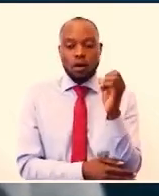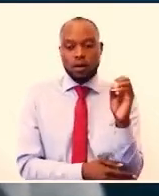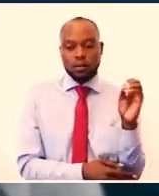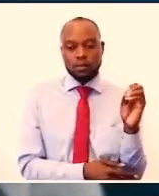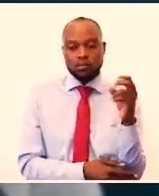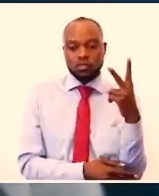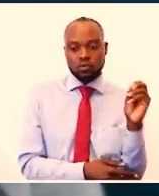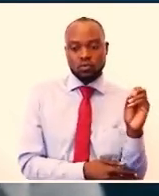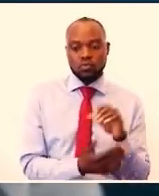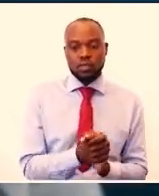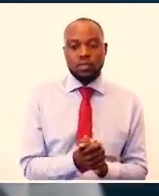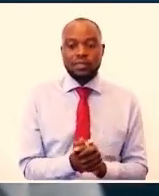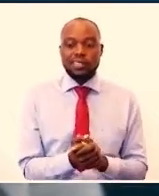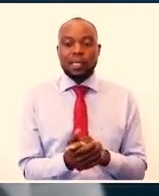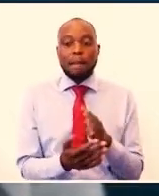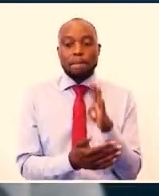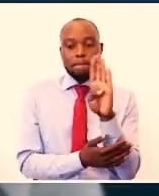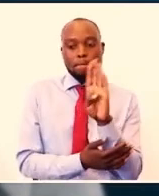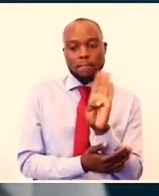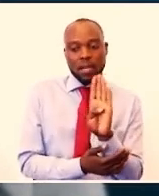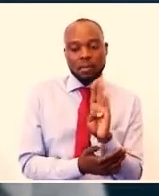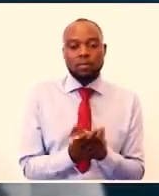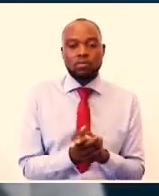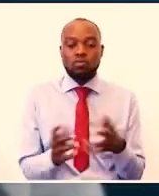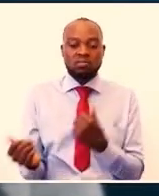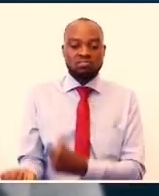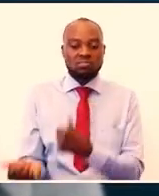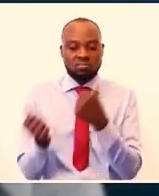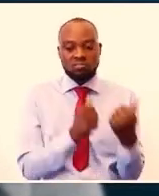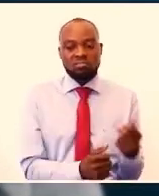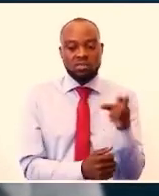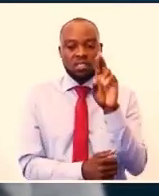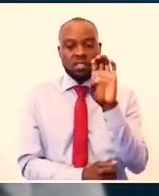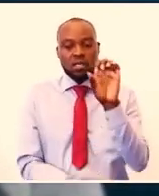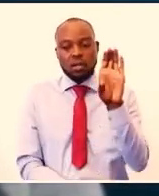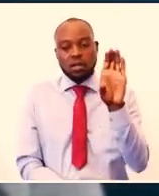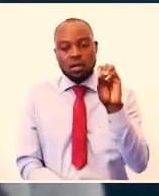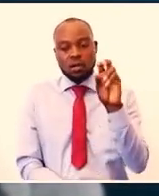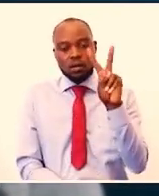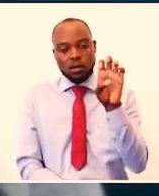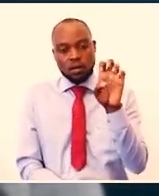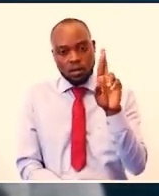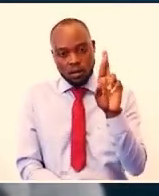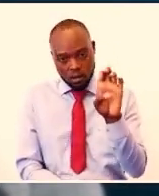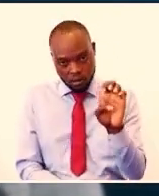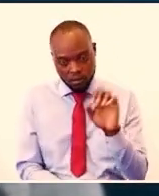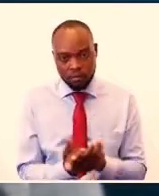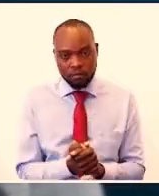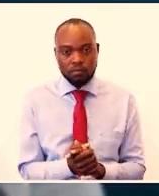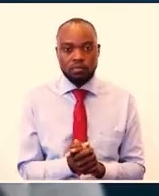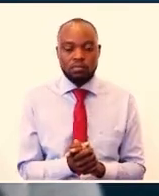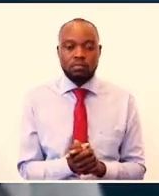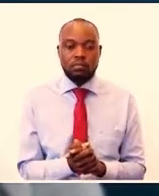billion to recover from the effects of both the pandemic and